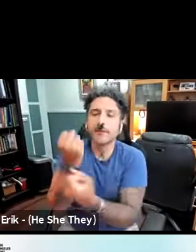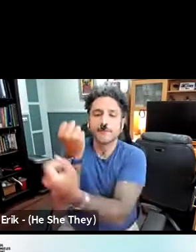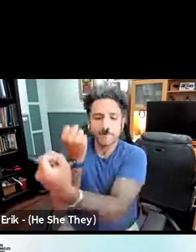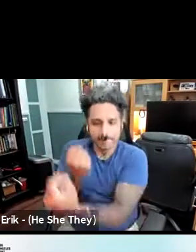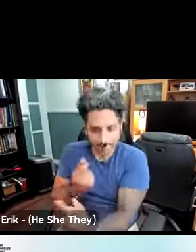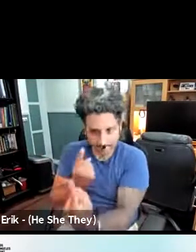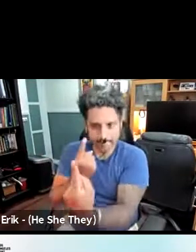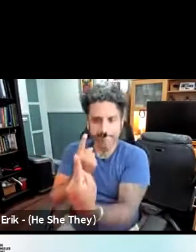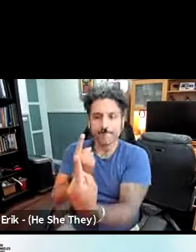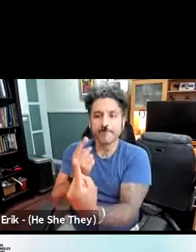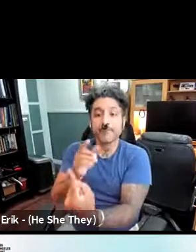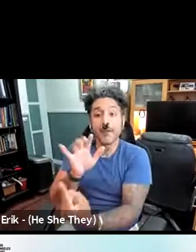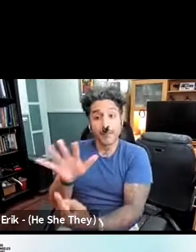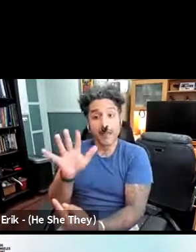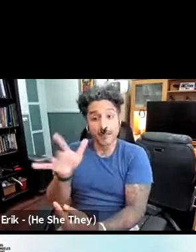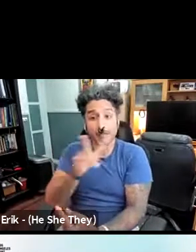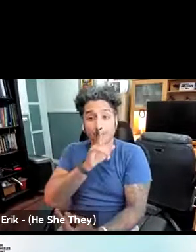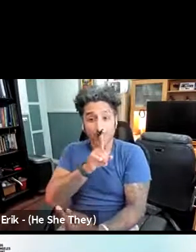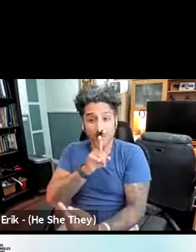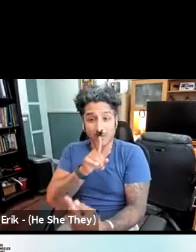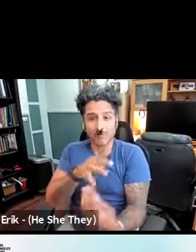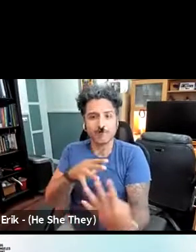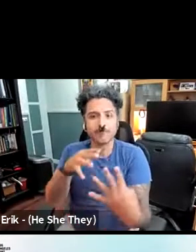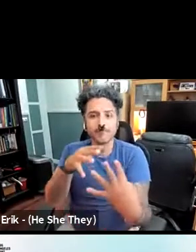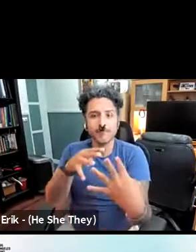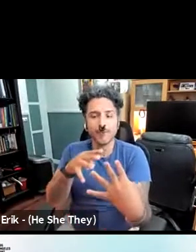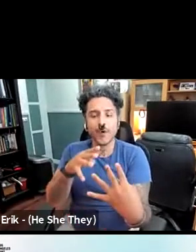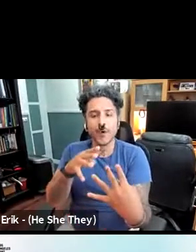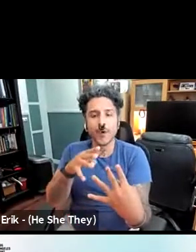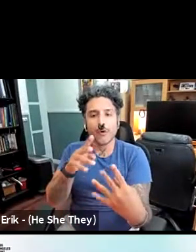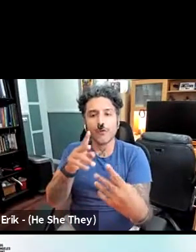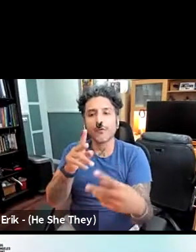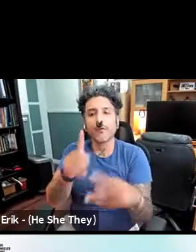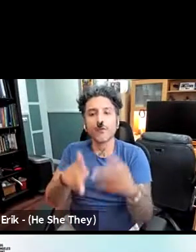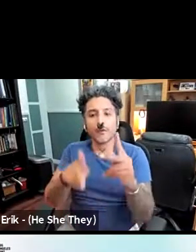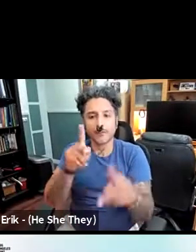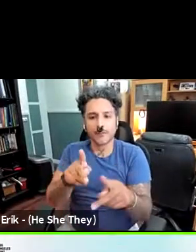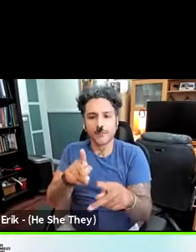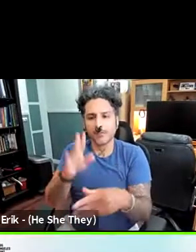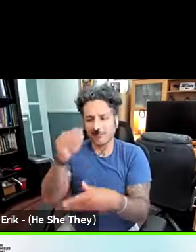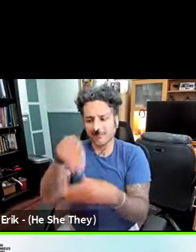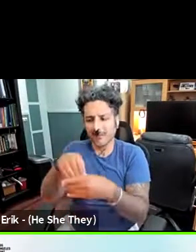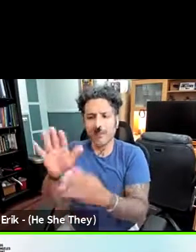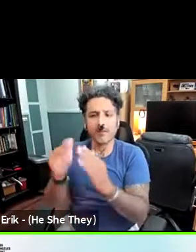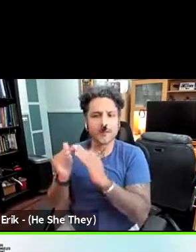them. And then that's where the fight begins for people like that to be in that community.